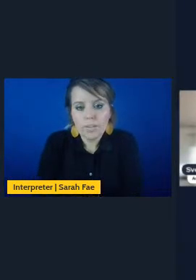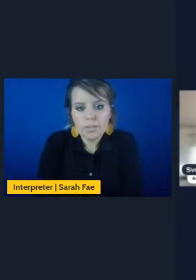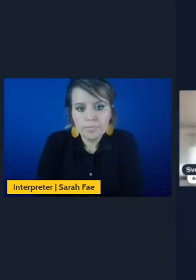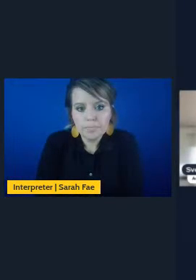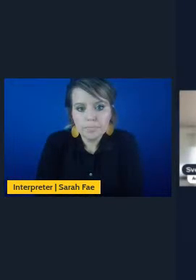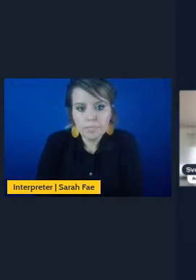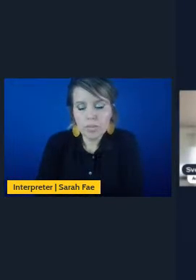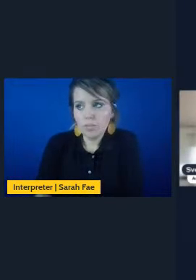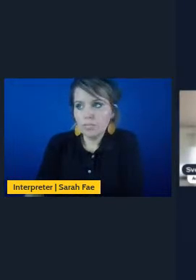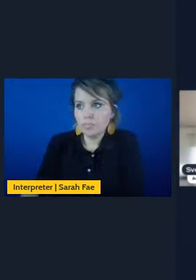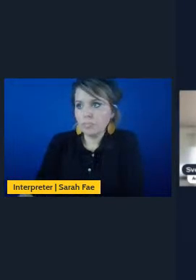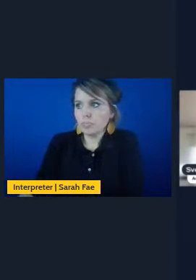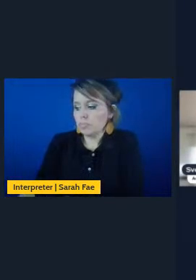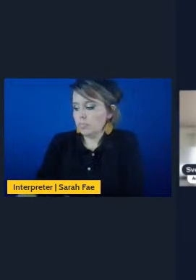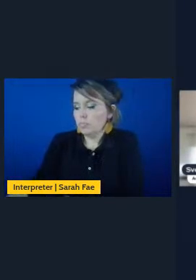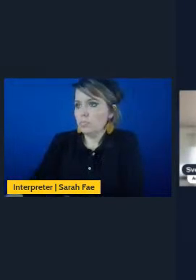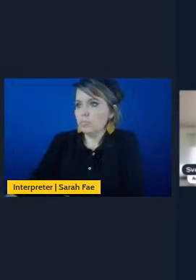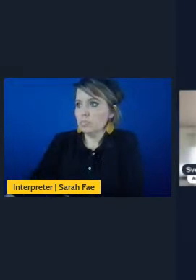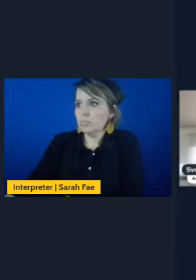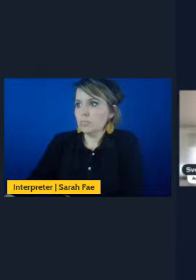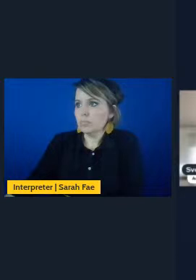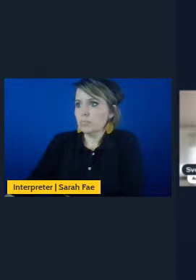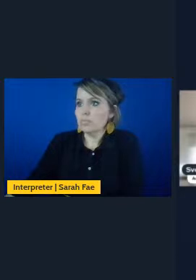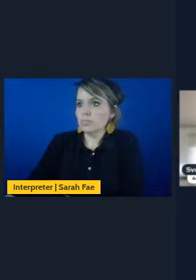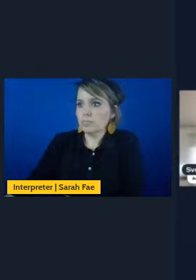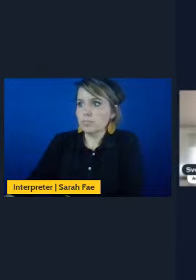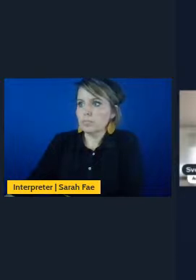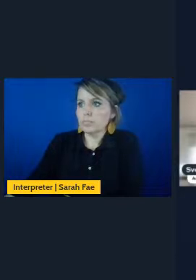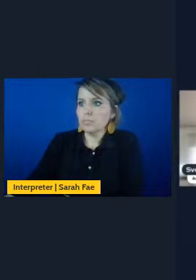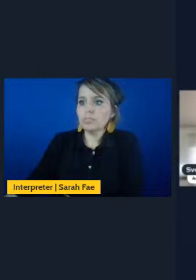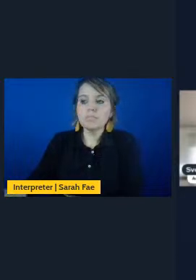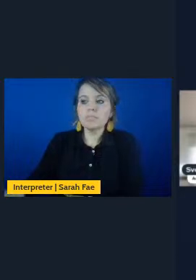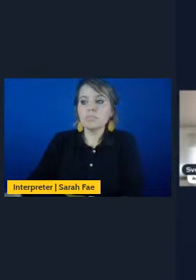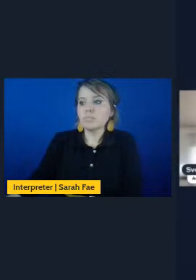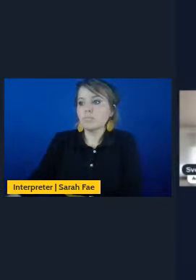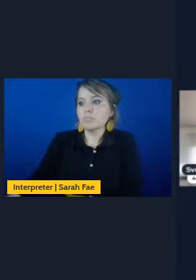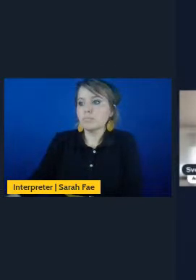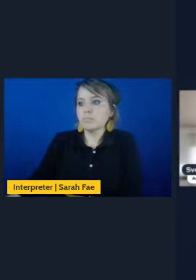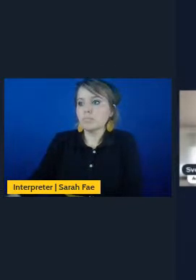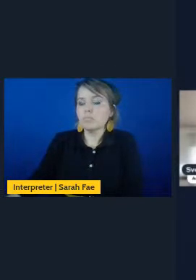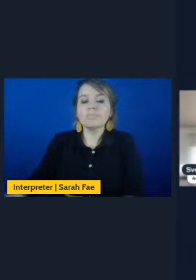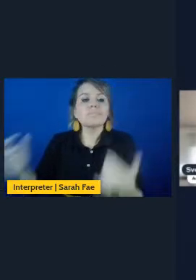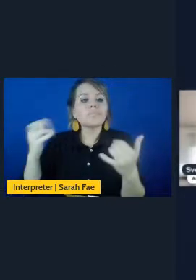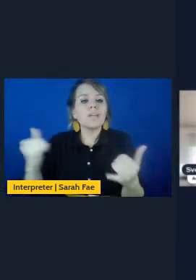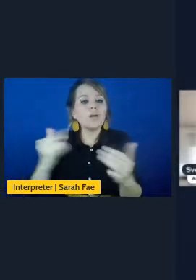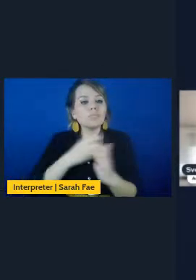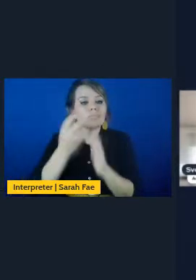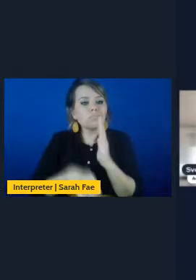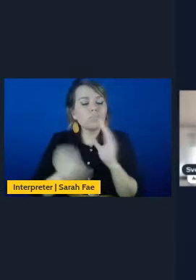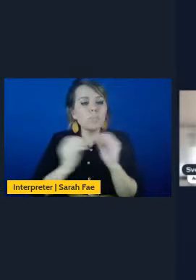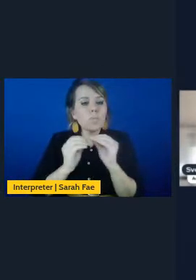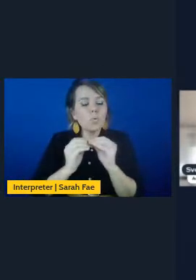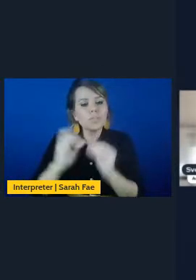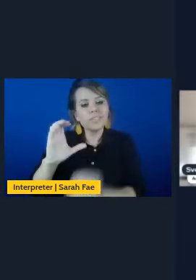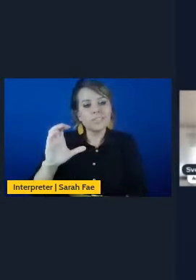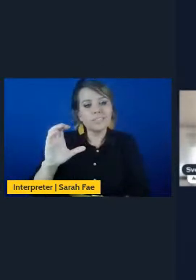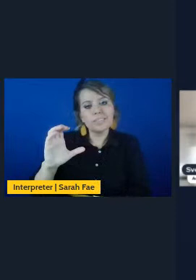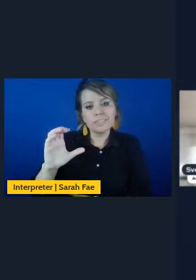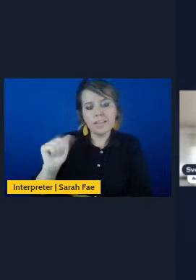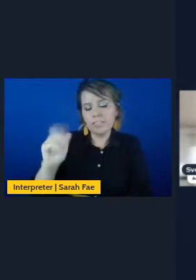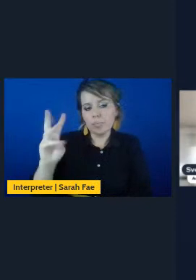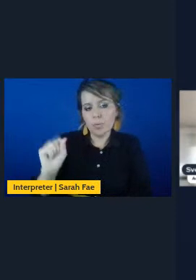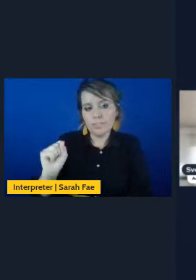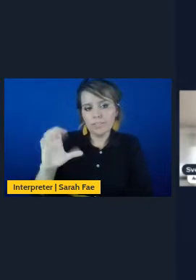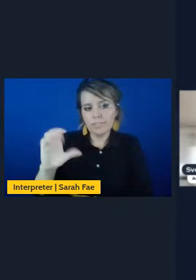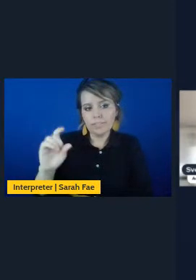Let's dive a little bit deeper into the AWS CDK. What do we have in the library? So what we